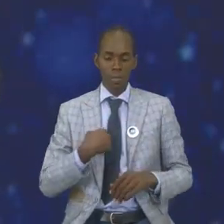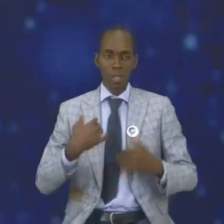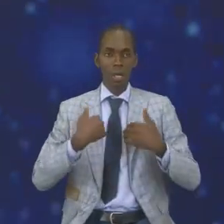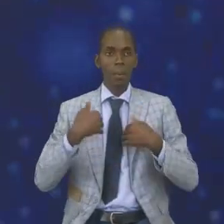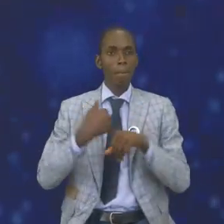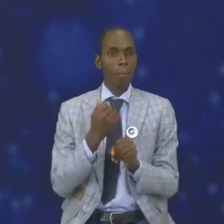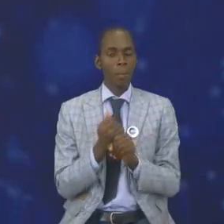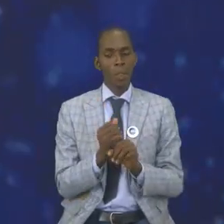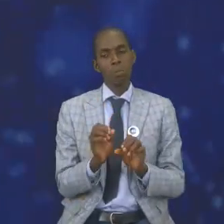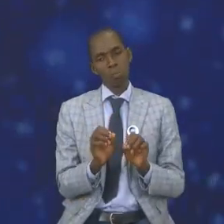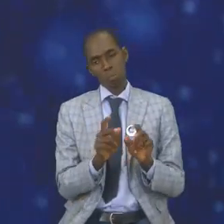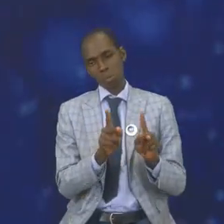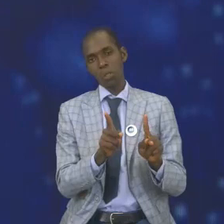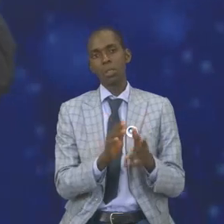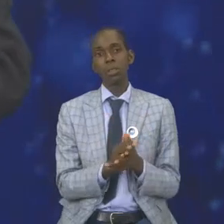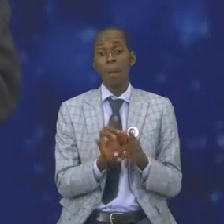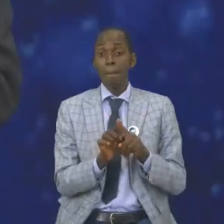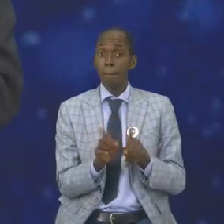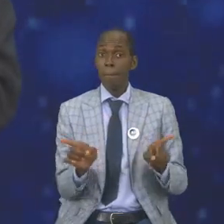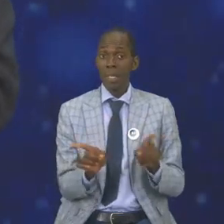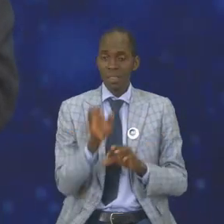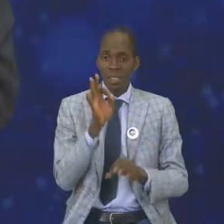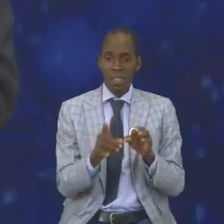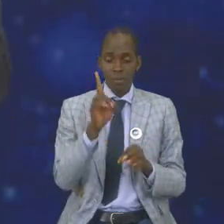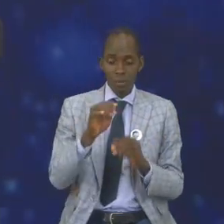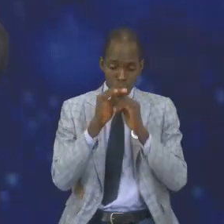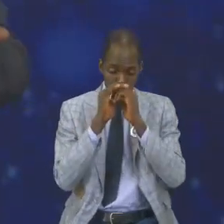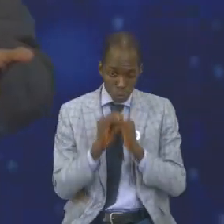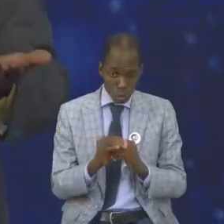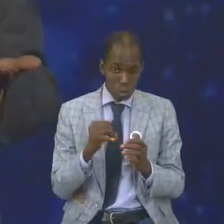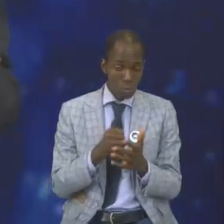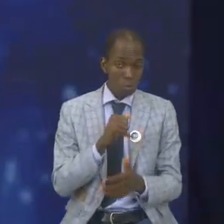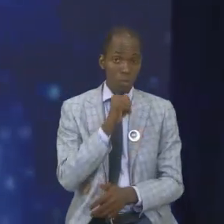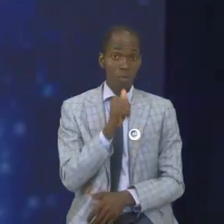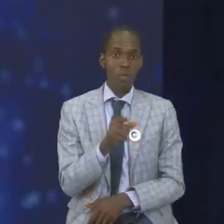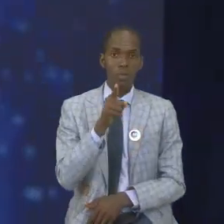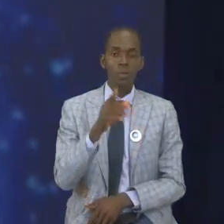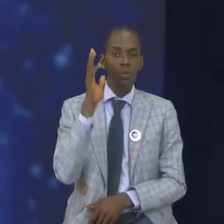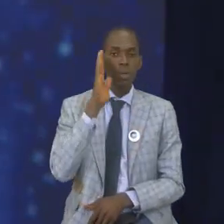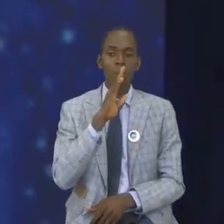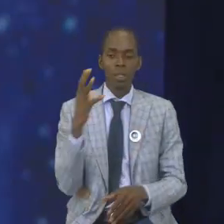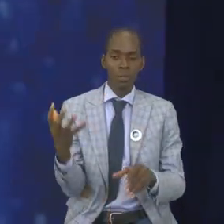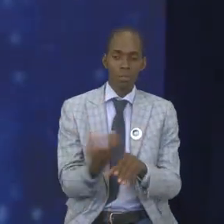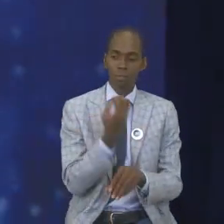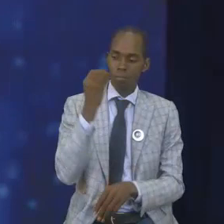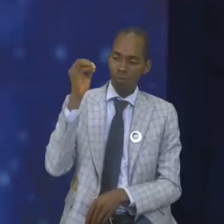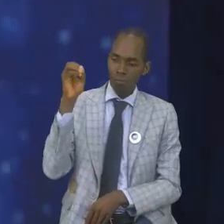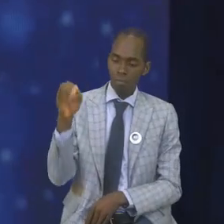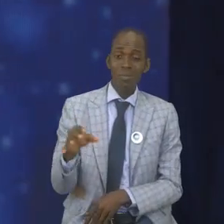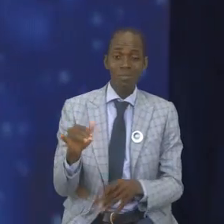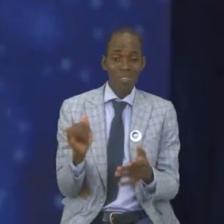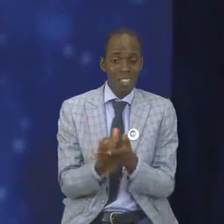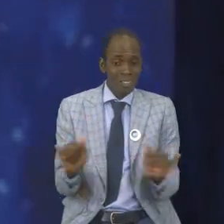well, but if ye worship not, ye shall be cast the